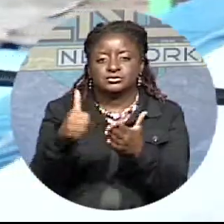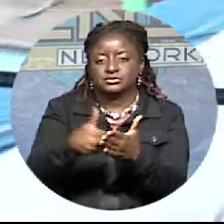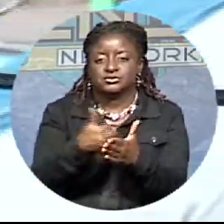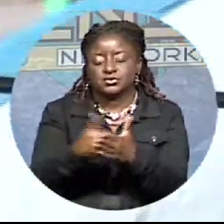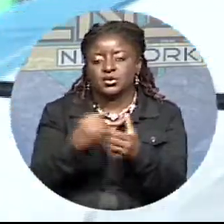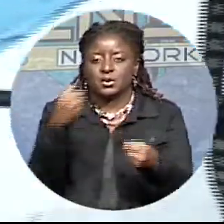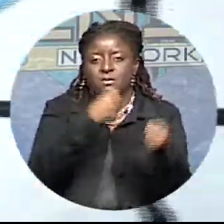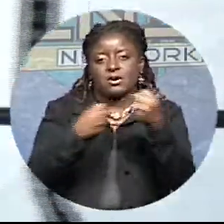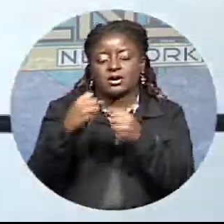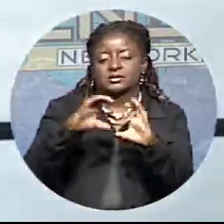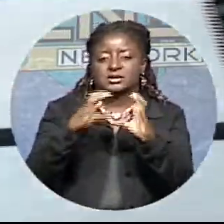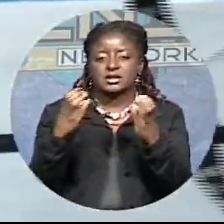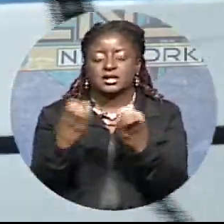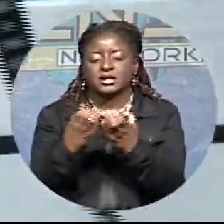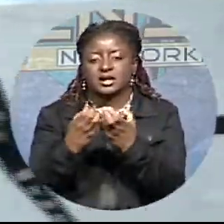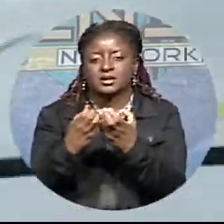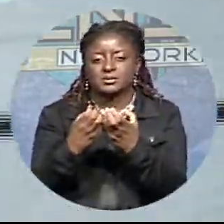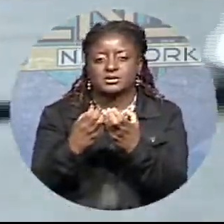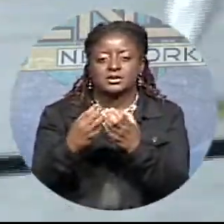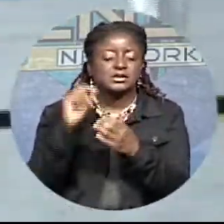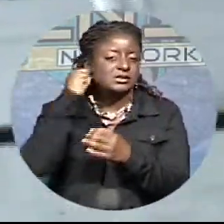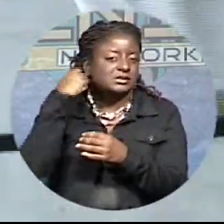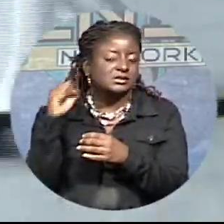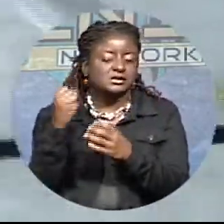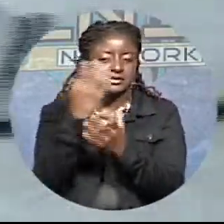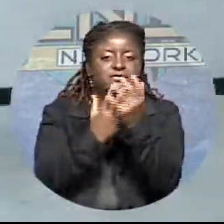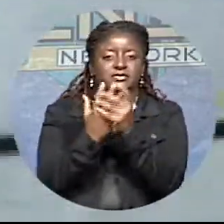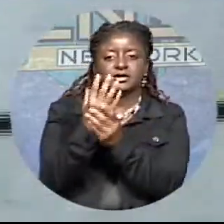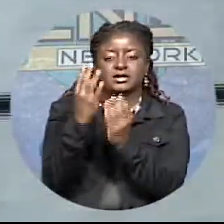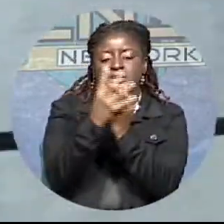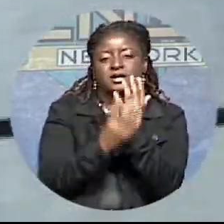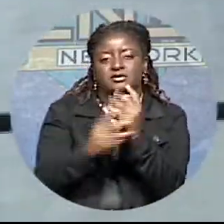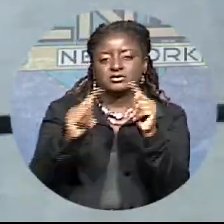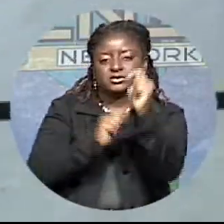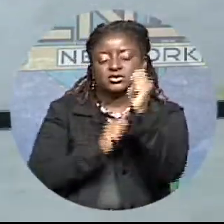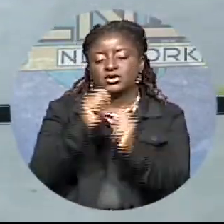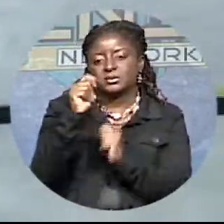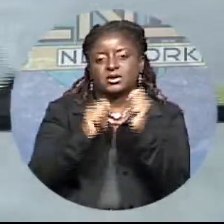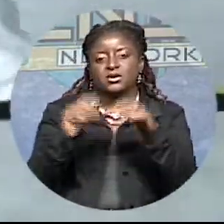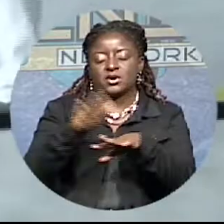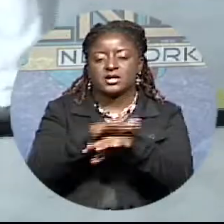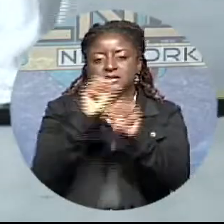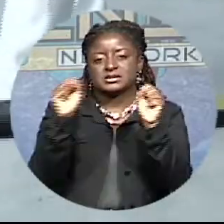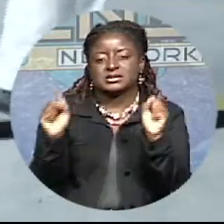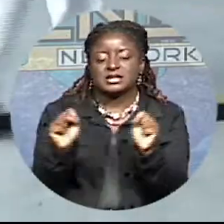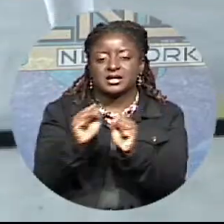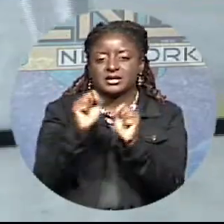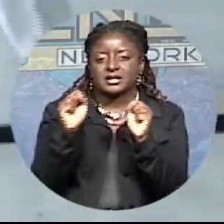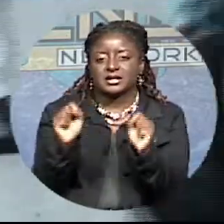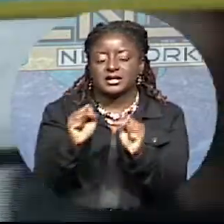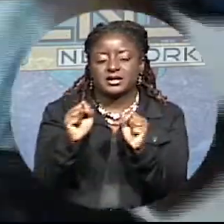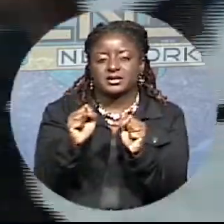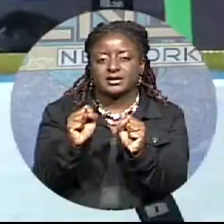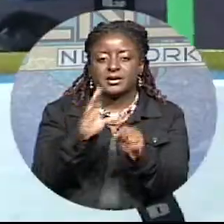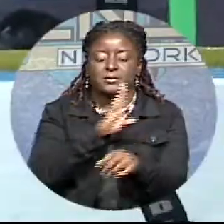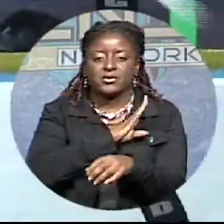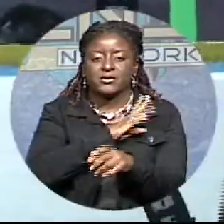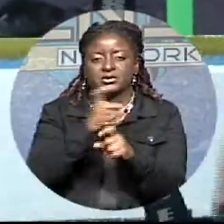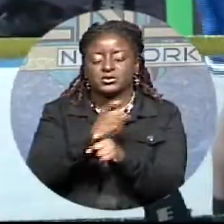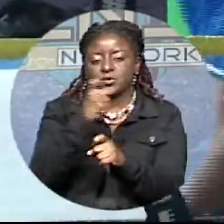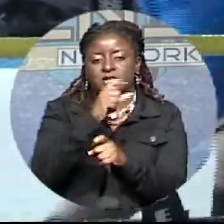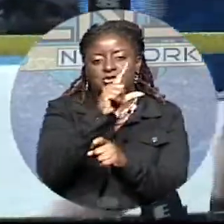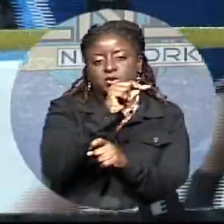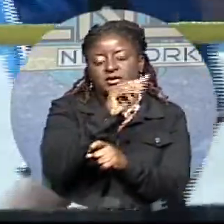Wellington Sunny Boy Ramming Silver Gloves Tournament on Saturday. That was at the Wolf Road Square. Lennox Boys, he won on points over Malik Lundgren,